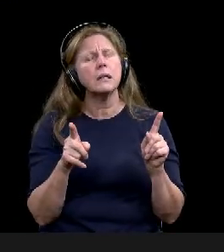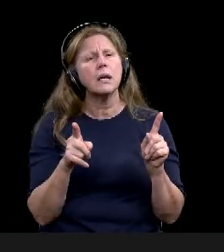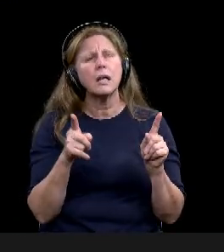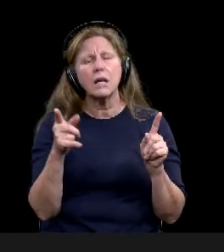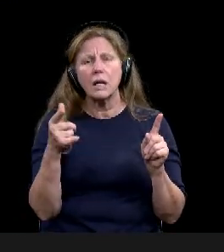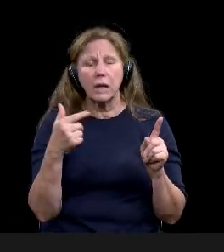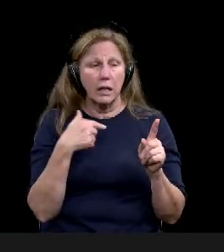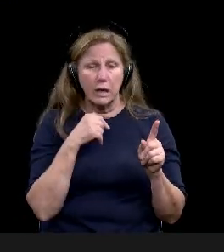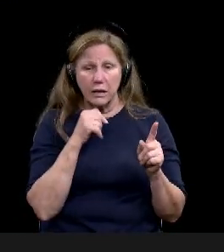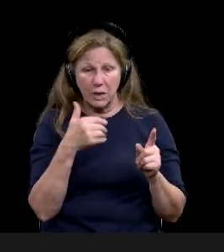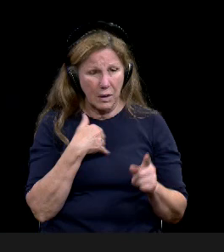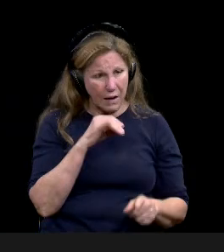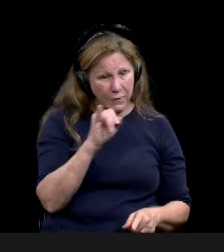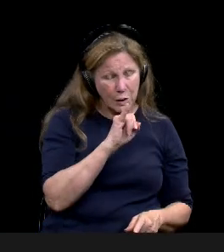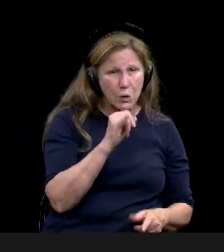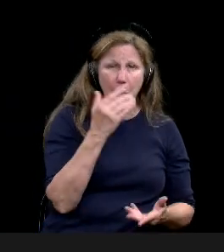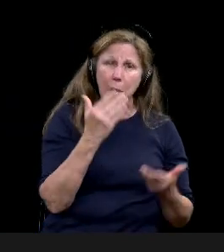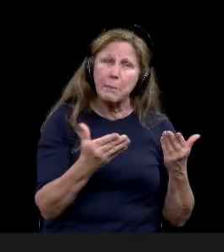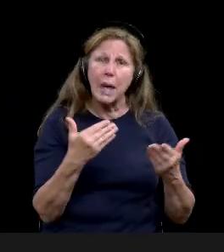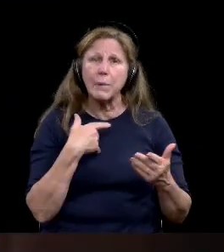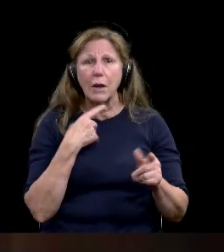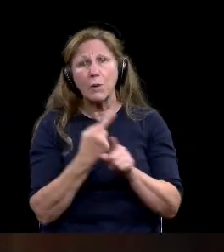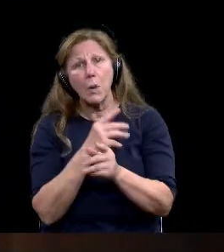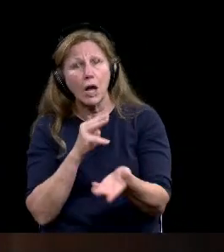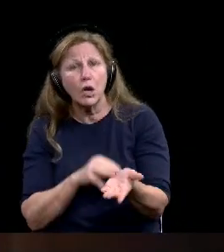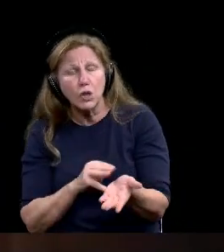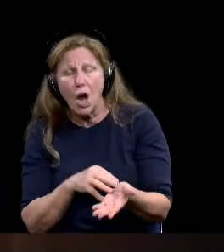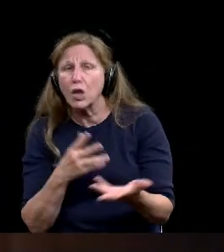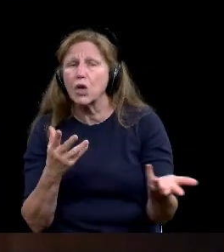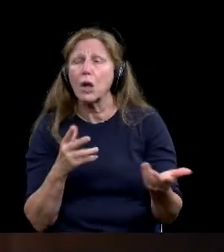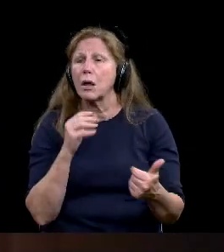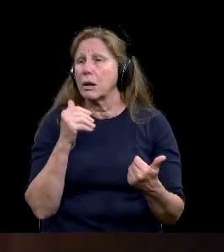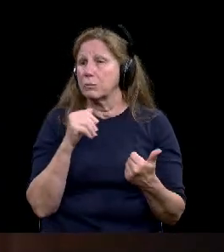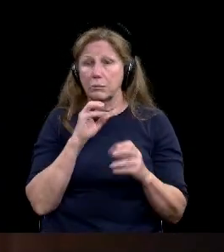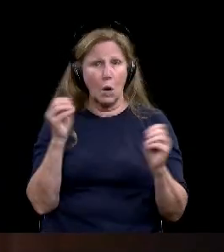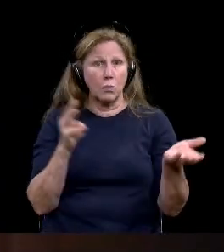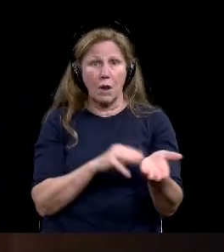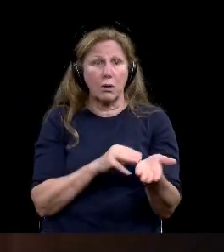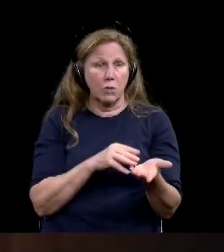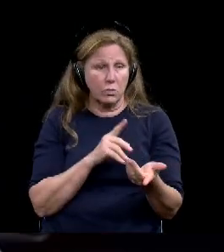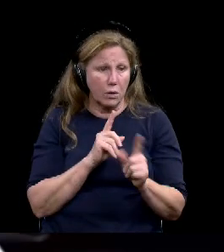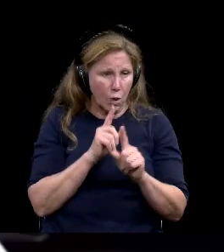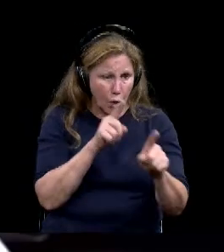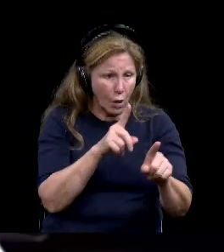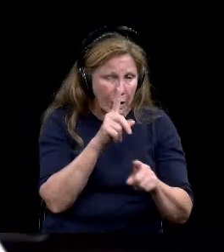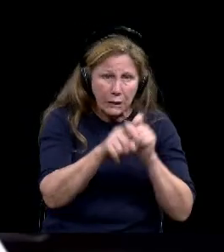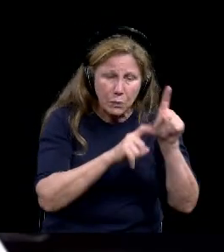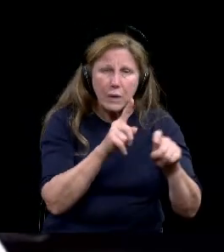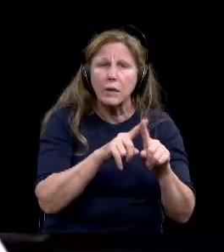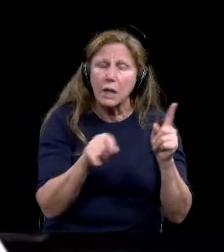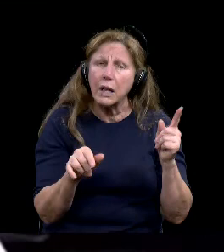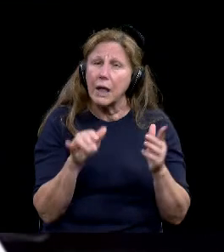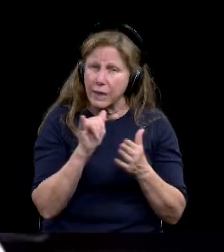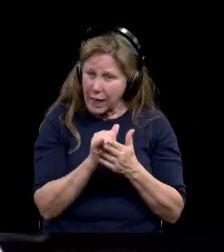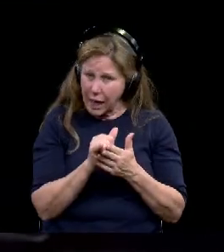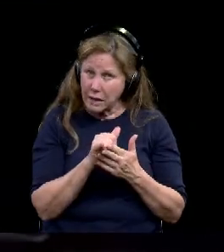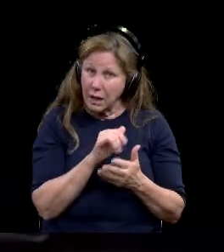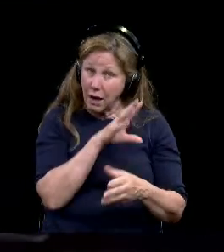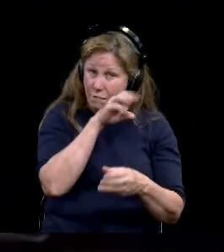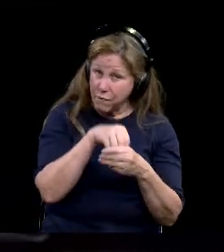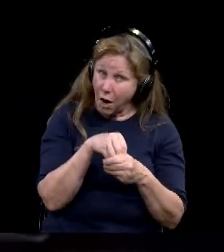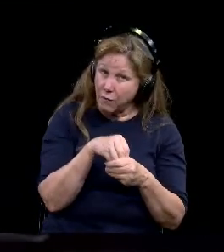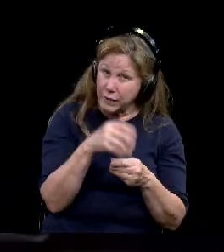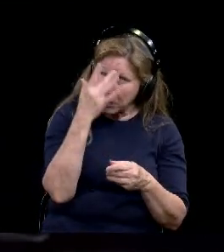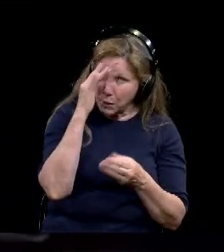et cetera. Does that play a role? LaShawna, do you have any thoughts on that? I definitely think that if you don't regularly access the